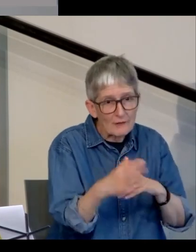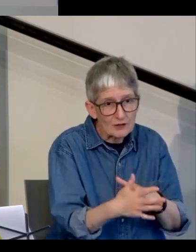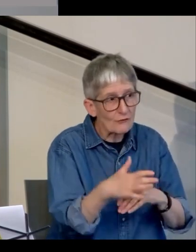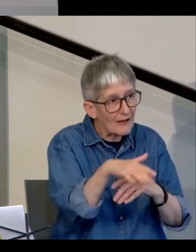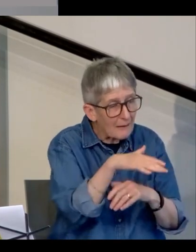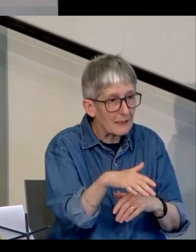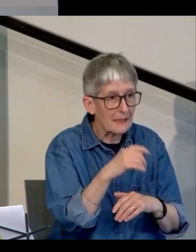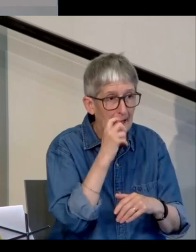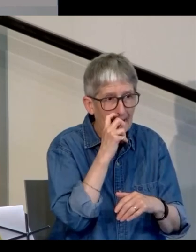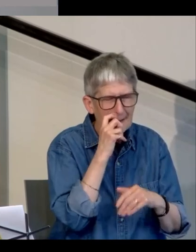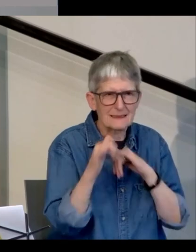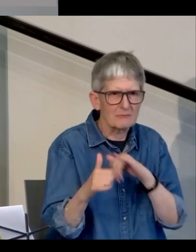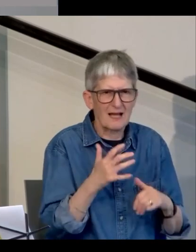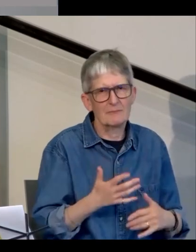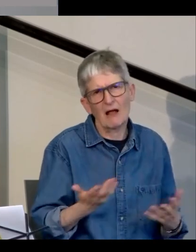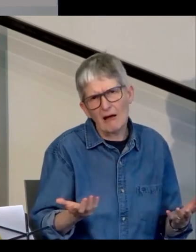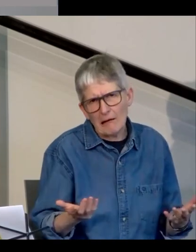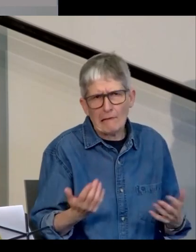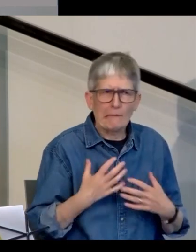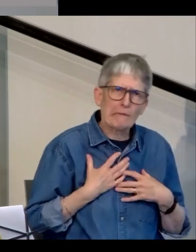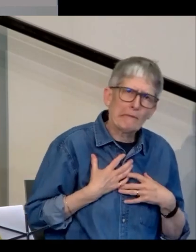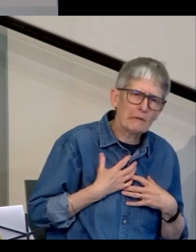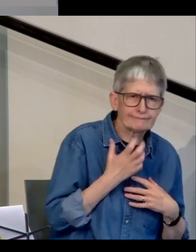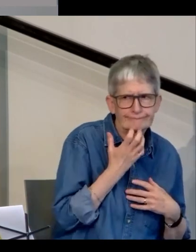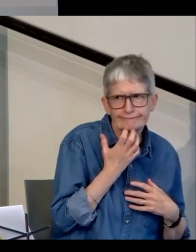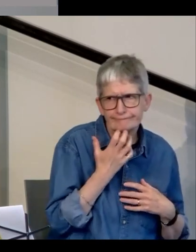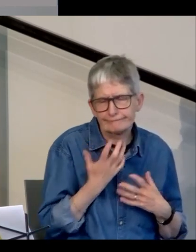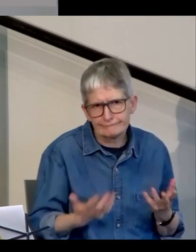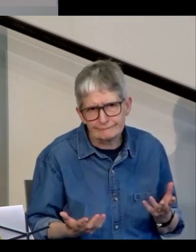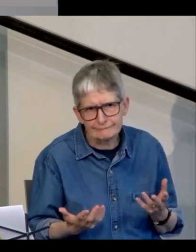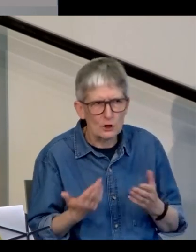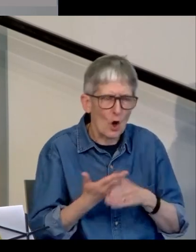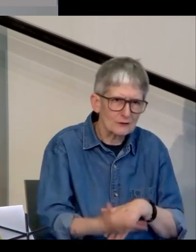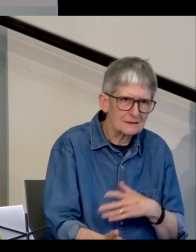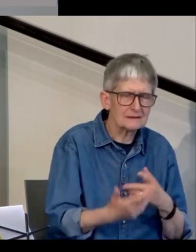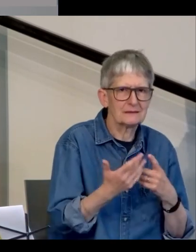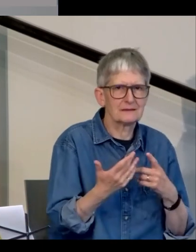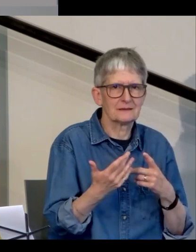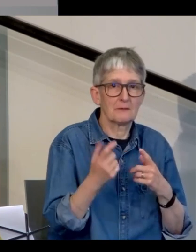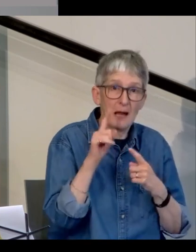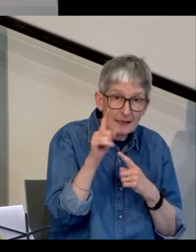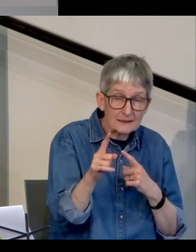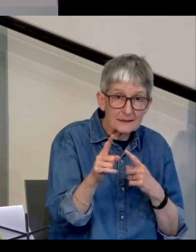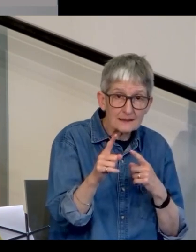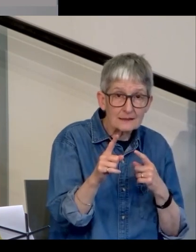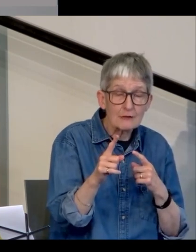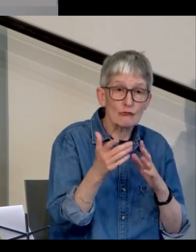family, it can become more of an act of will, and it can be costly. But we recognize that